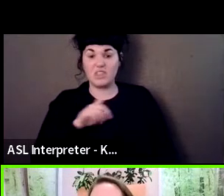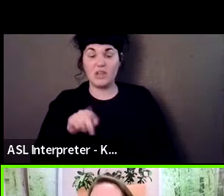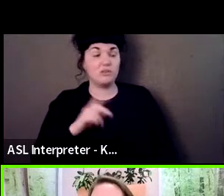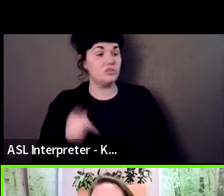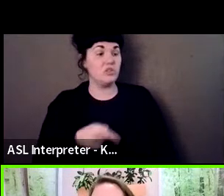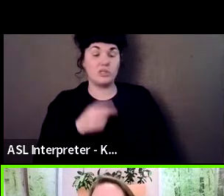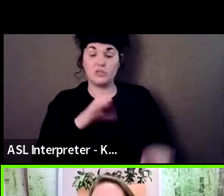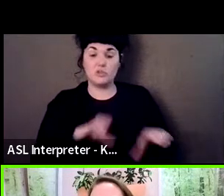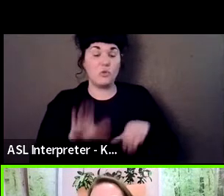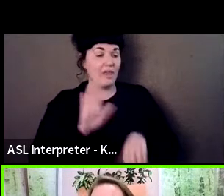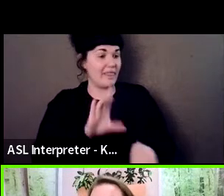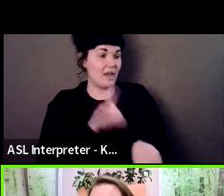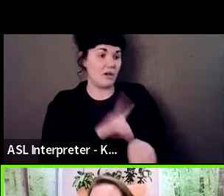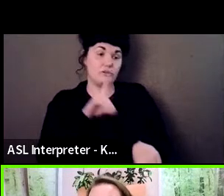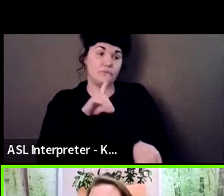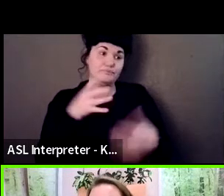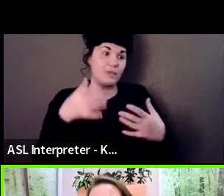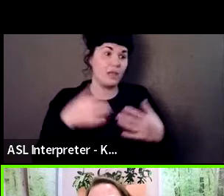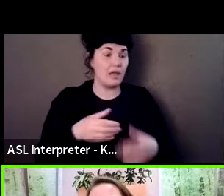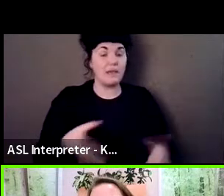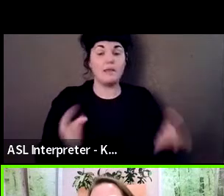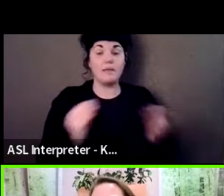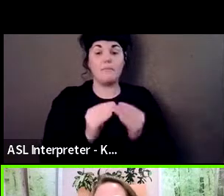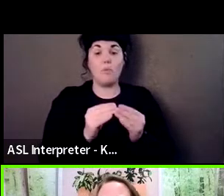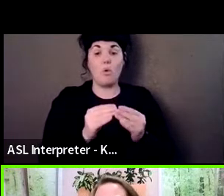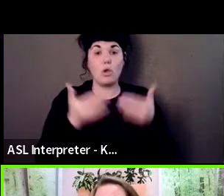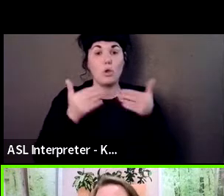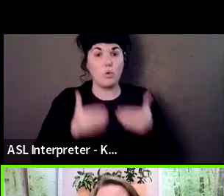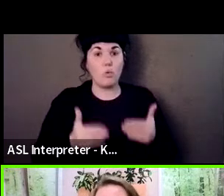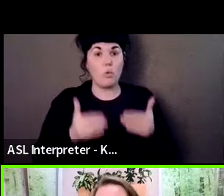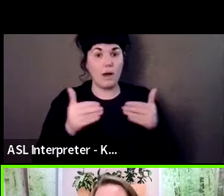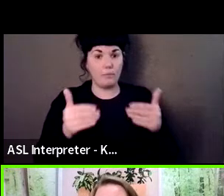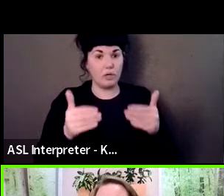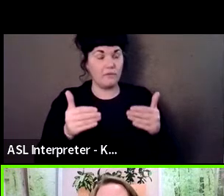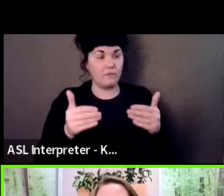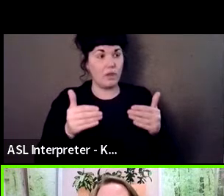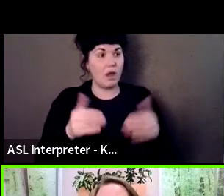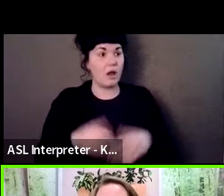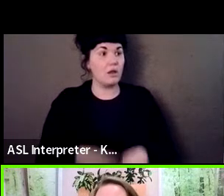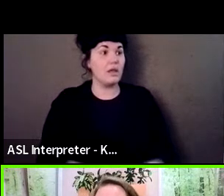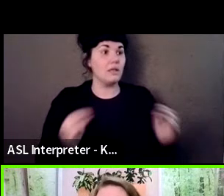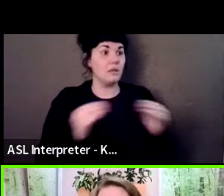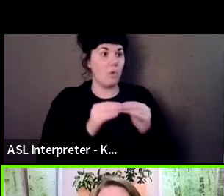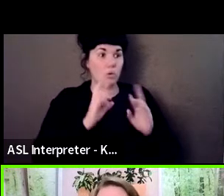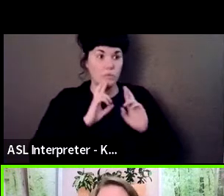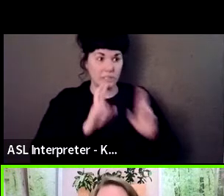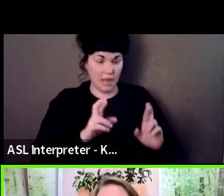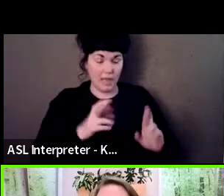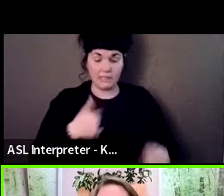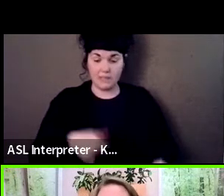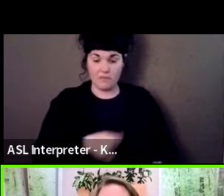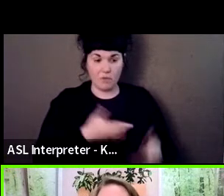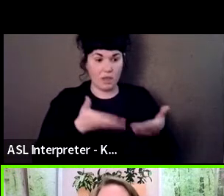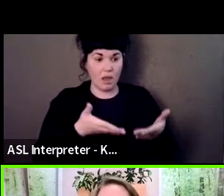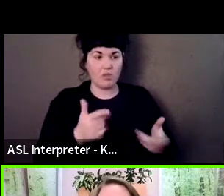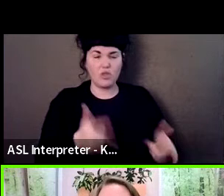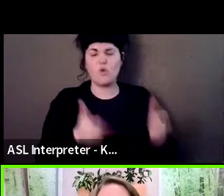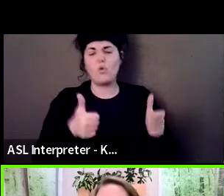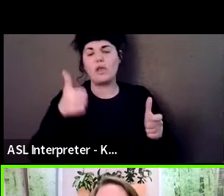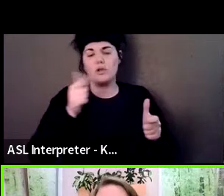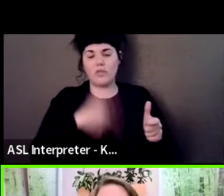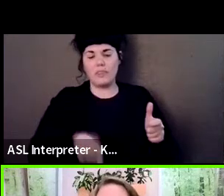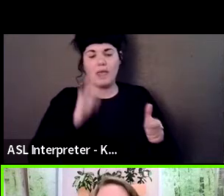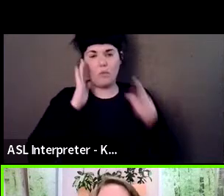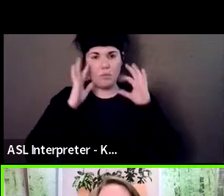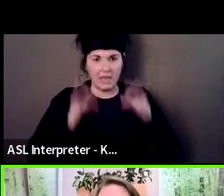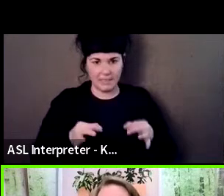I think the more cooperative we are and the more responsive we are, the quicker it will allow them to make decisions. And I think that if